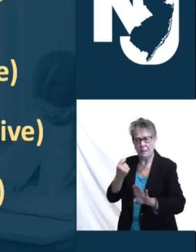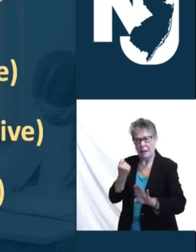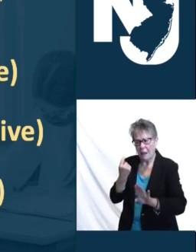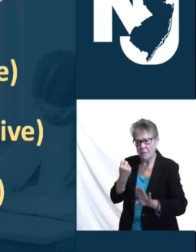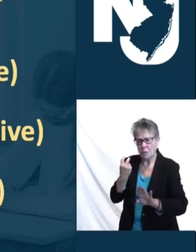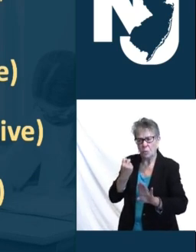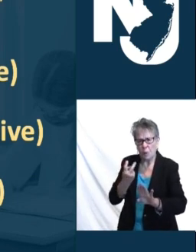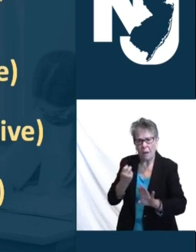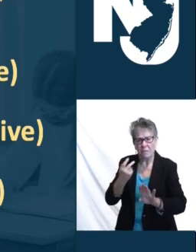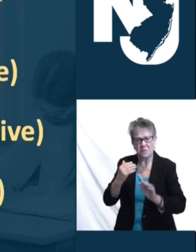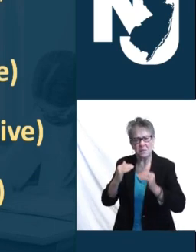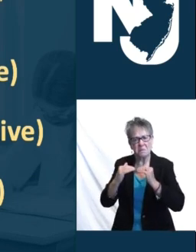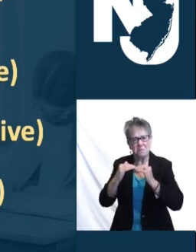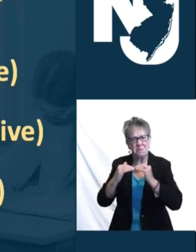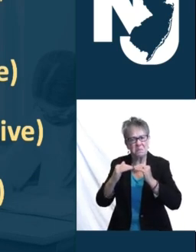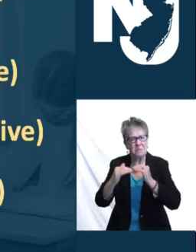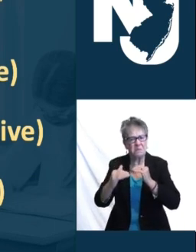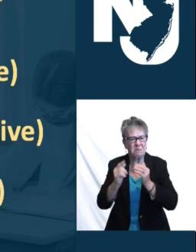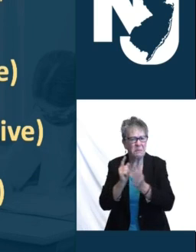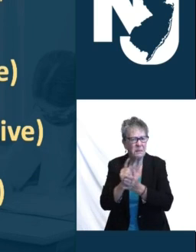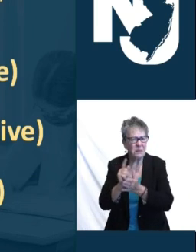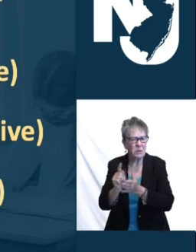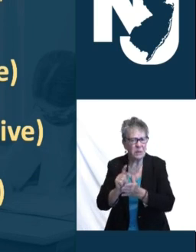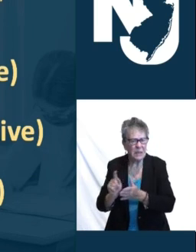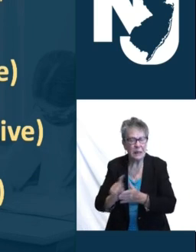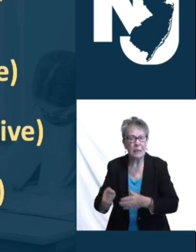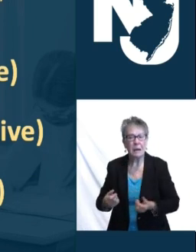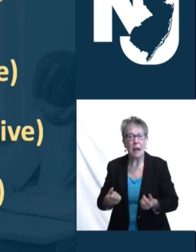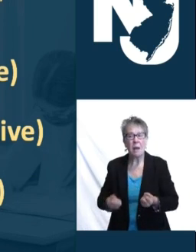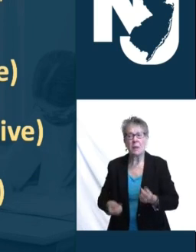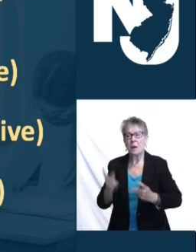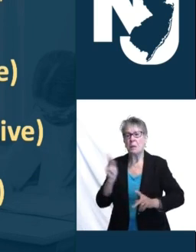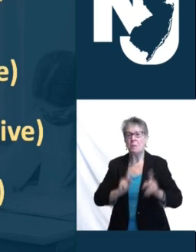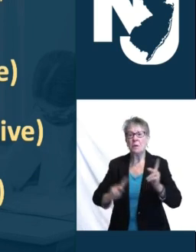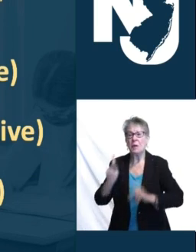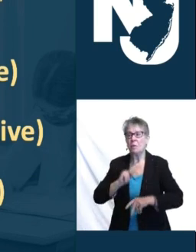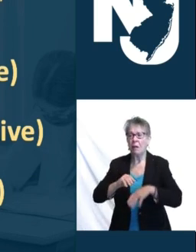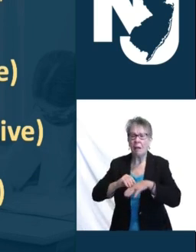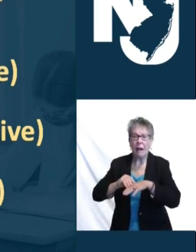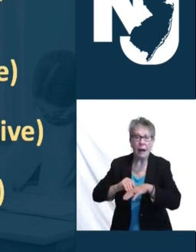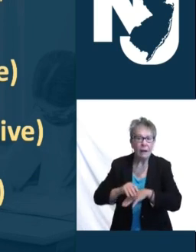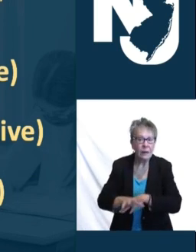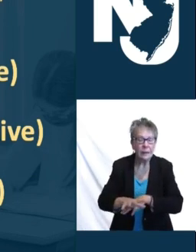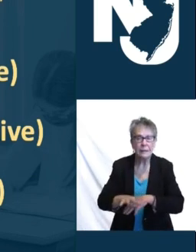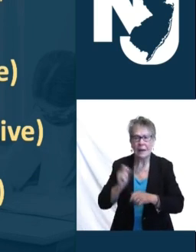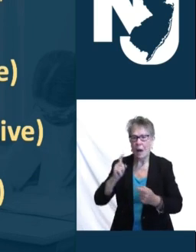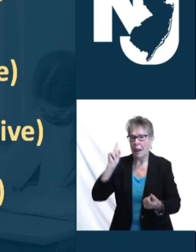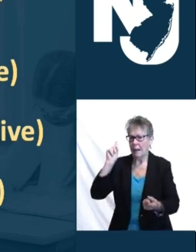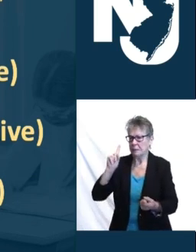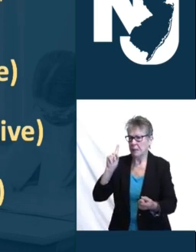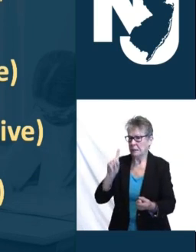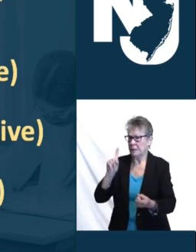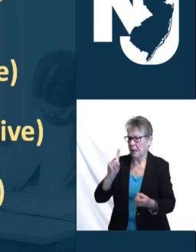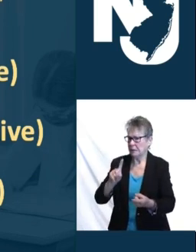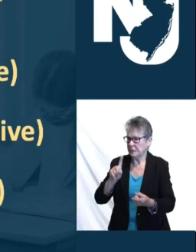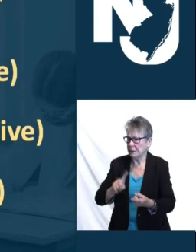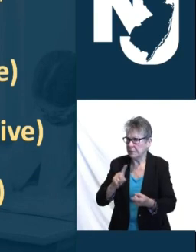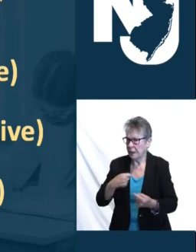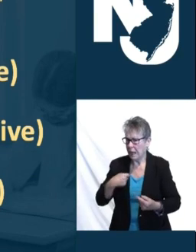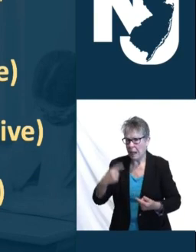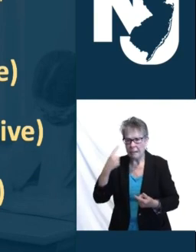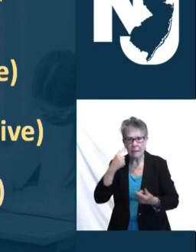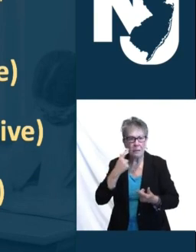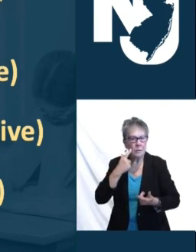the number of individuals impacted actually is going down with each incident, which I assume has something to do with, I would hope,